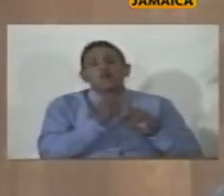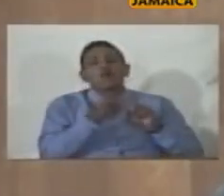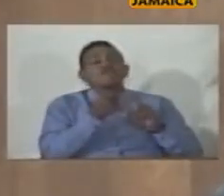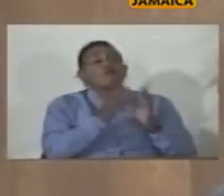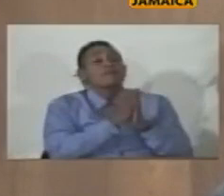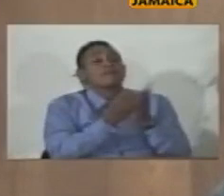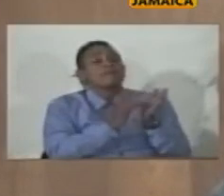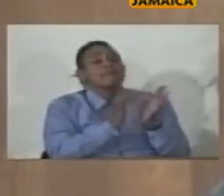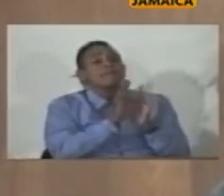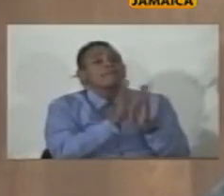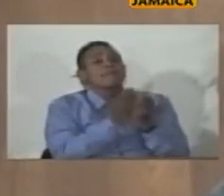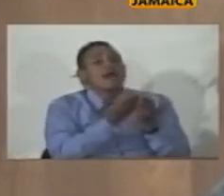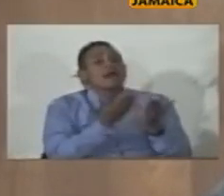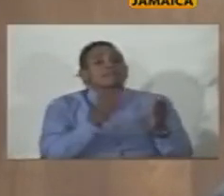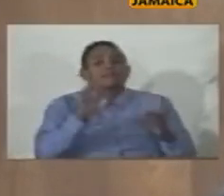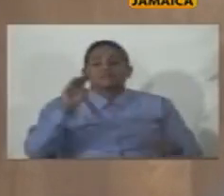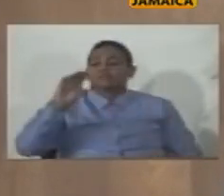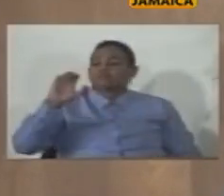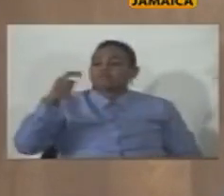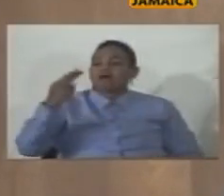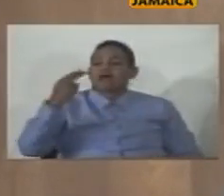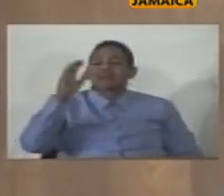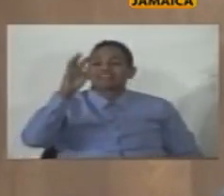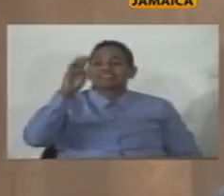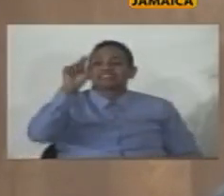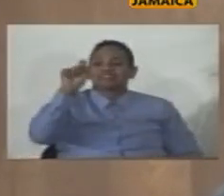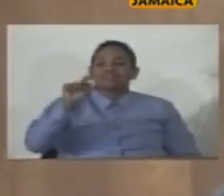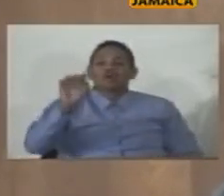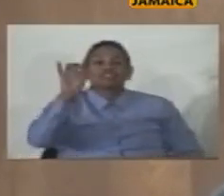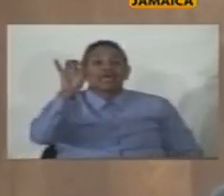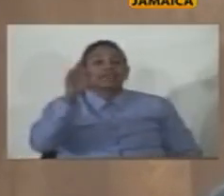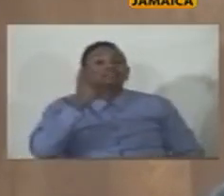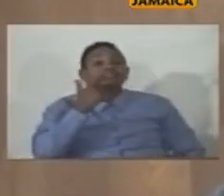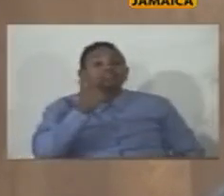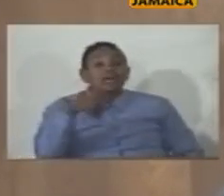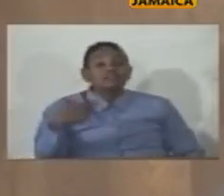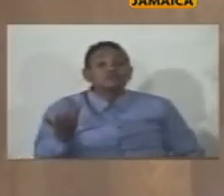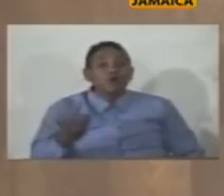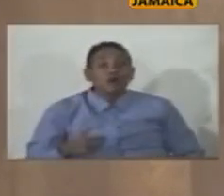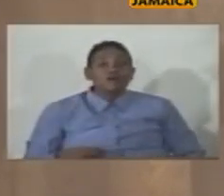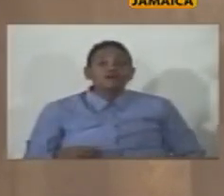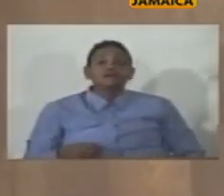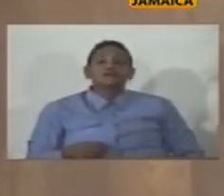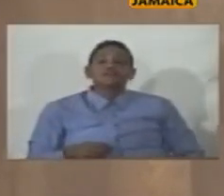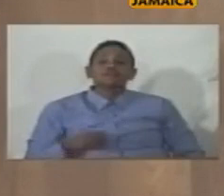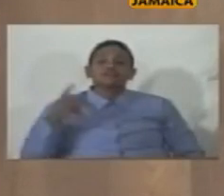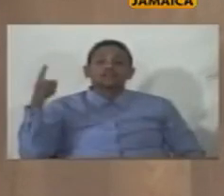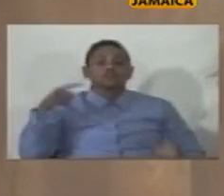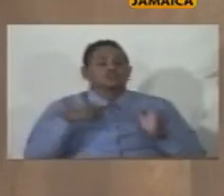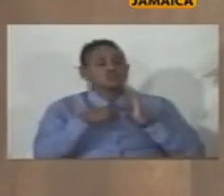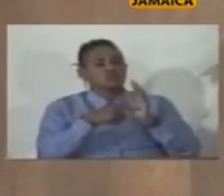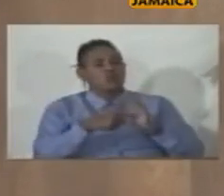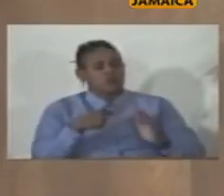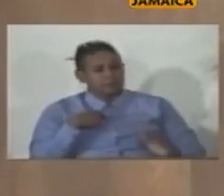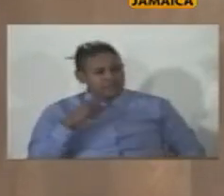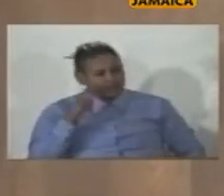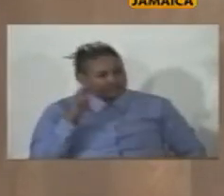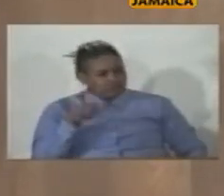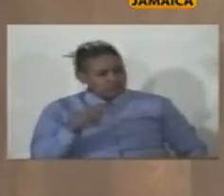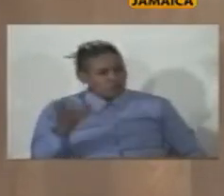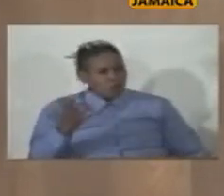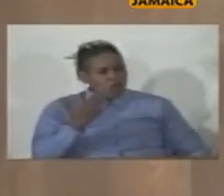book found in Micah 6, verse 8, which says, "He hath showed thee, O man, what is